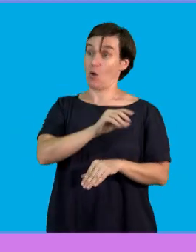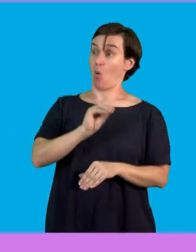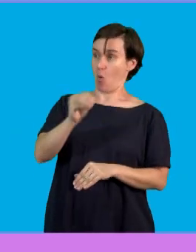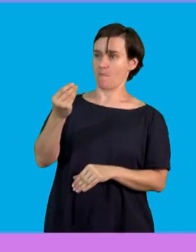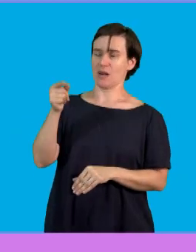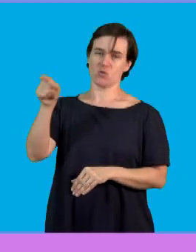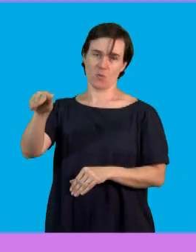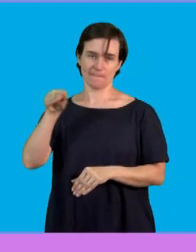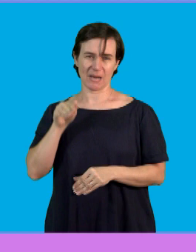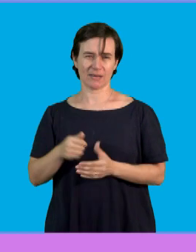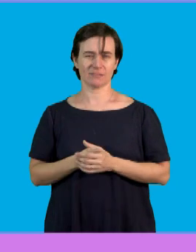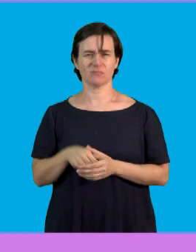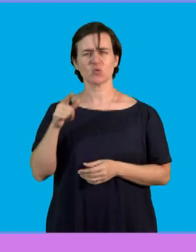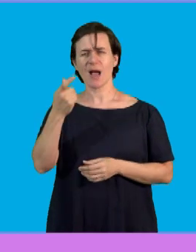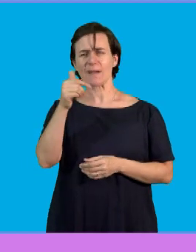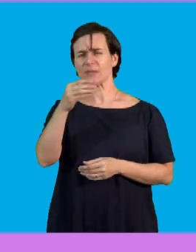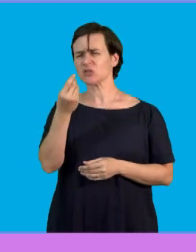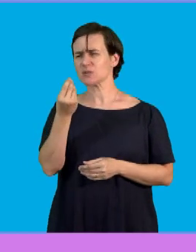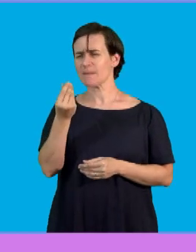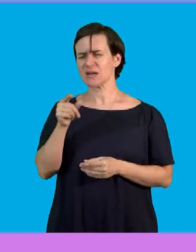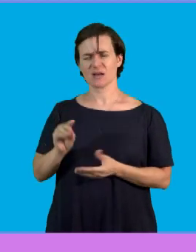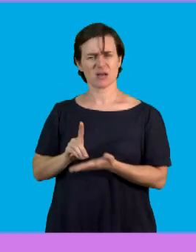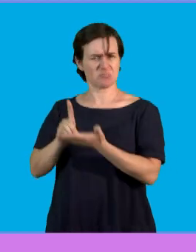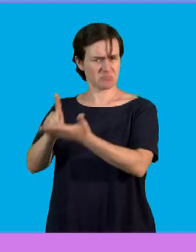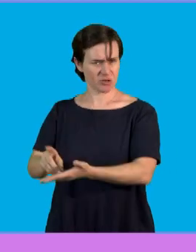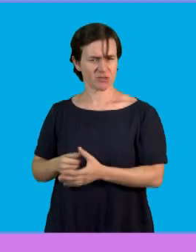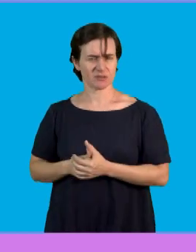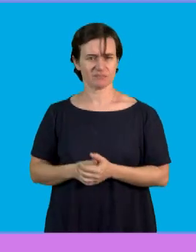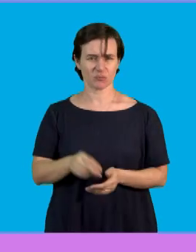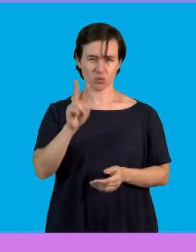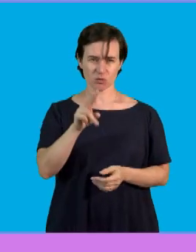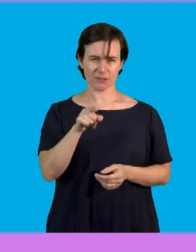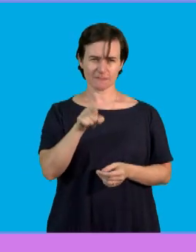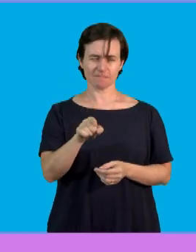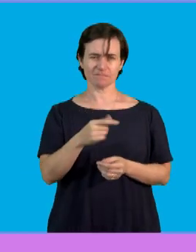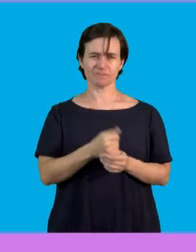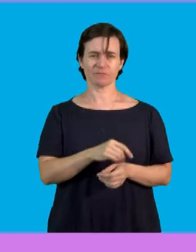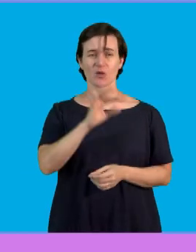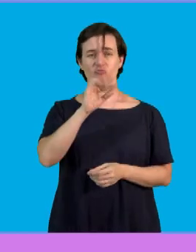was deposited. So now we also have a negative value there where it says